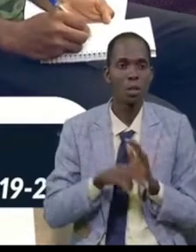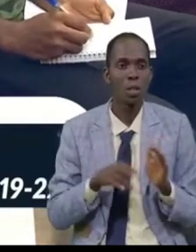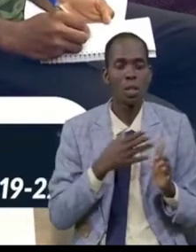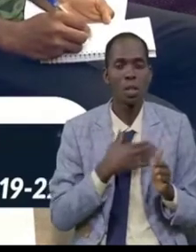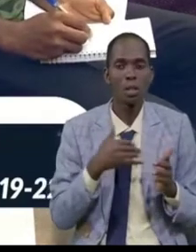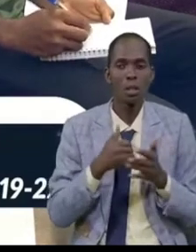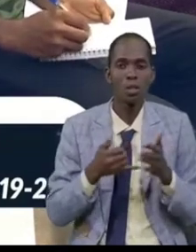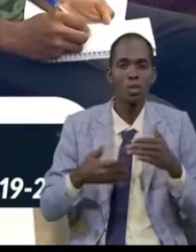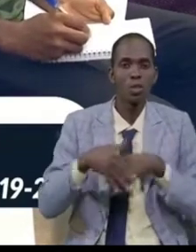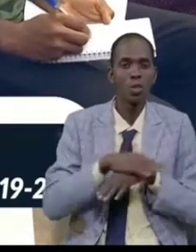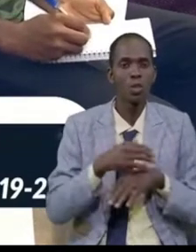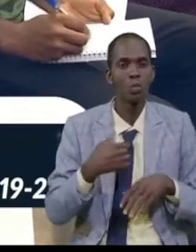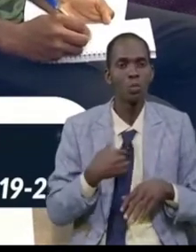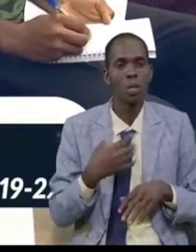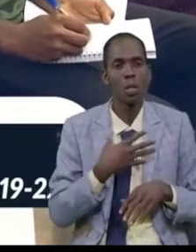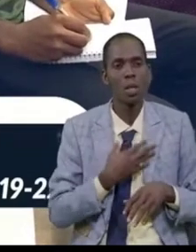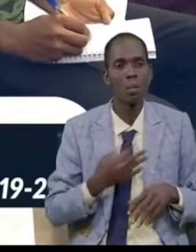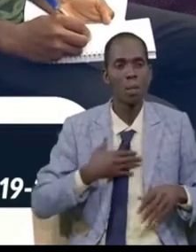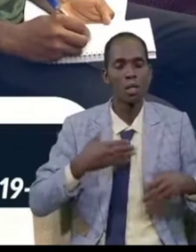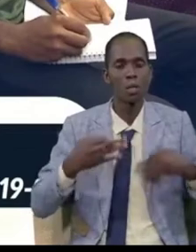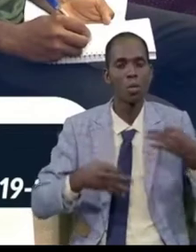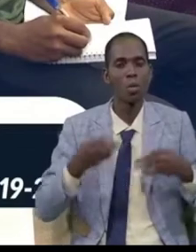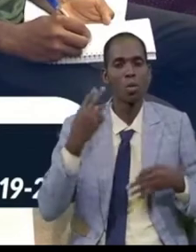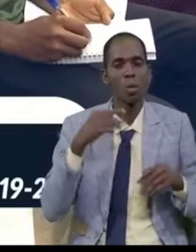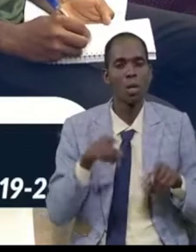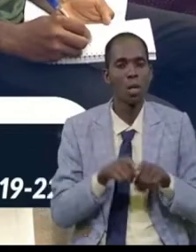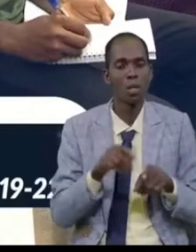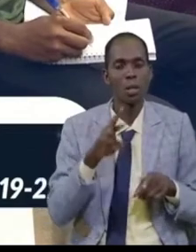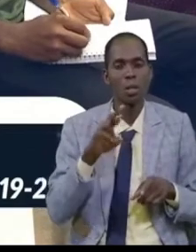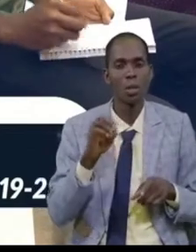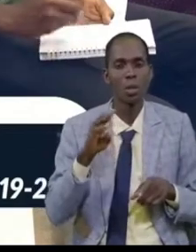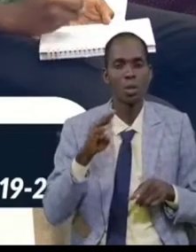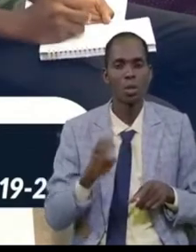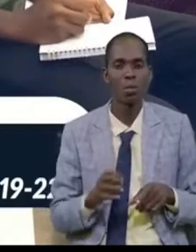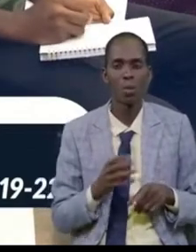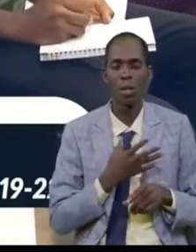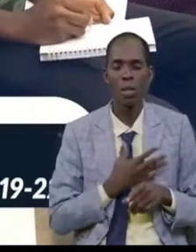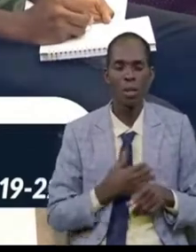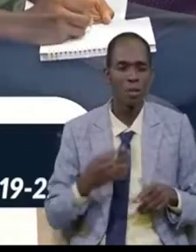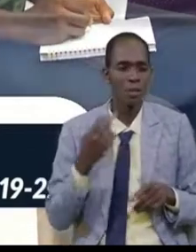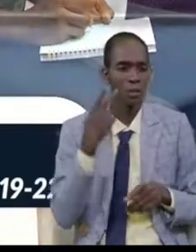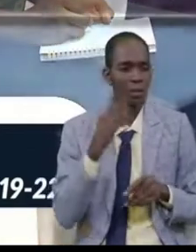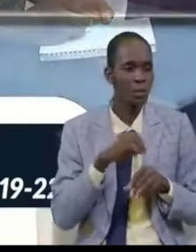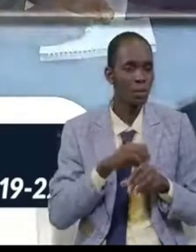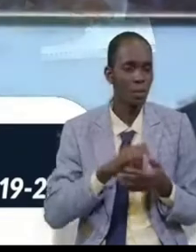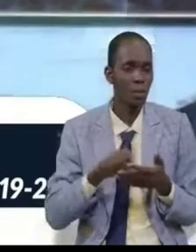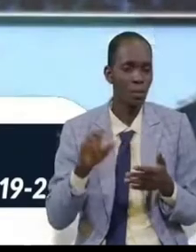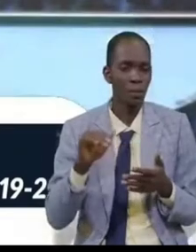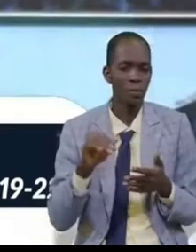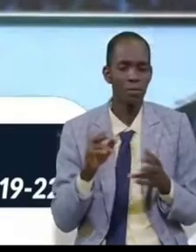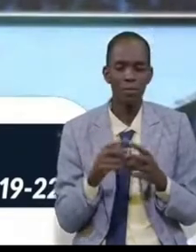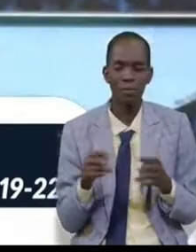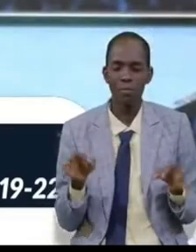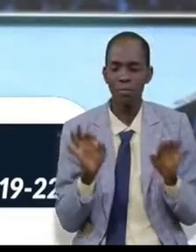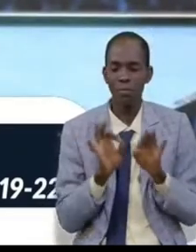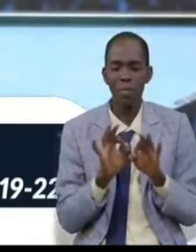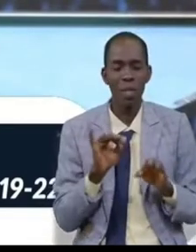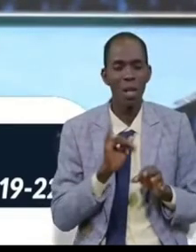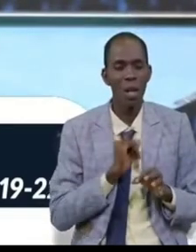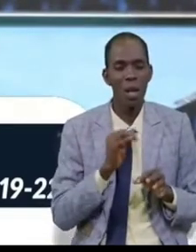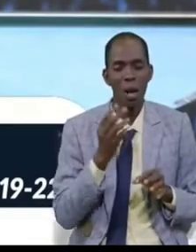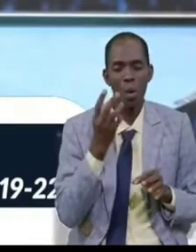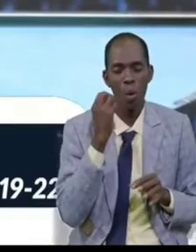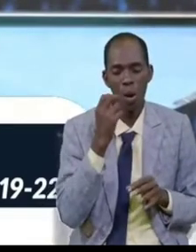as a robe and a diadem. Look at verse 15, very important. I was eyes to the